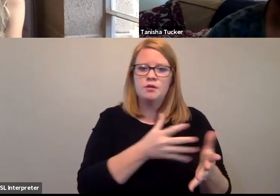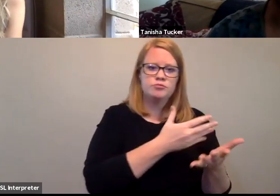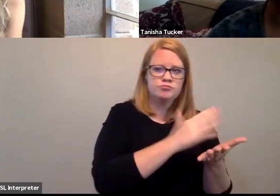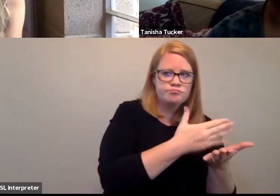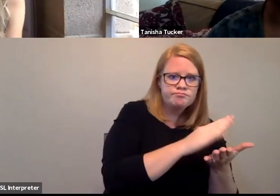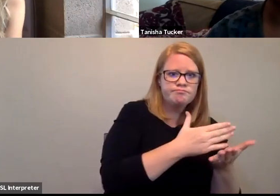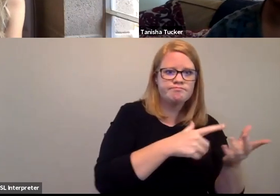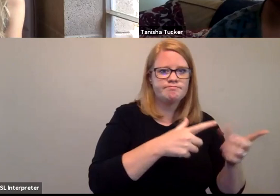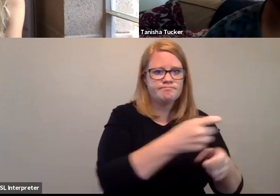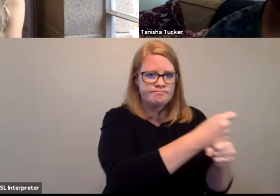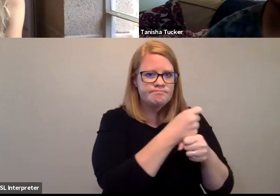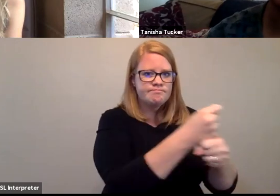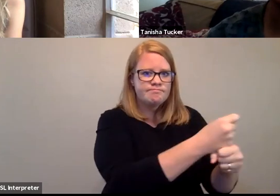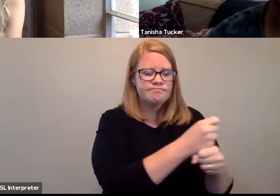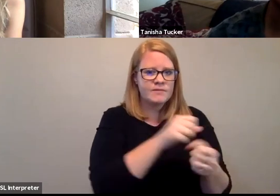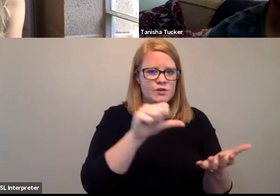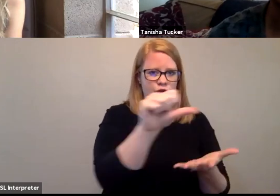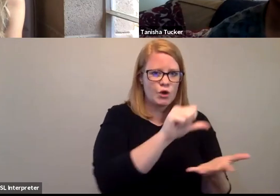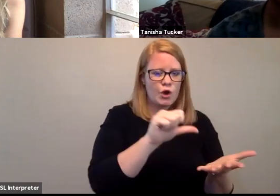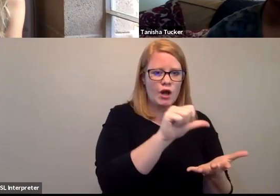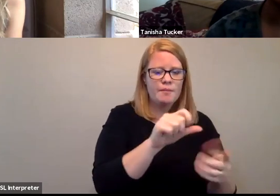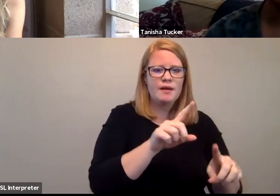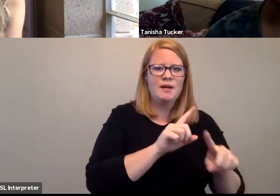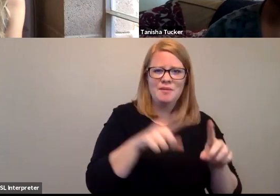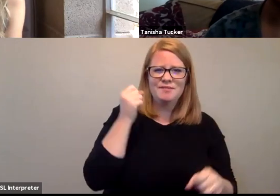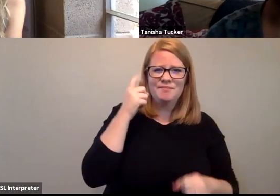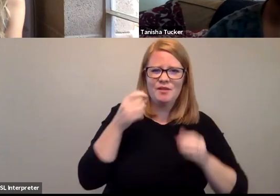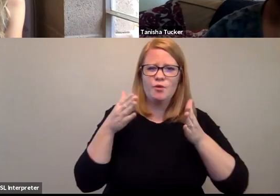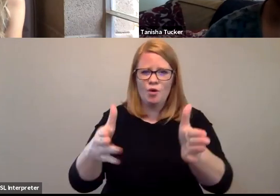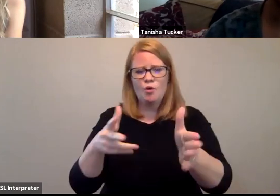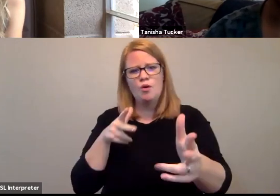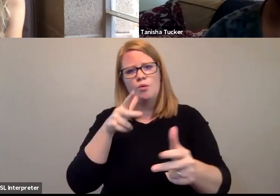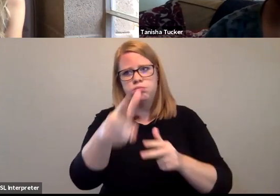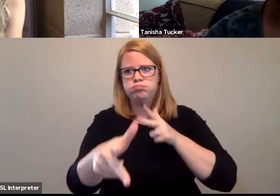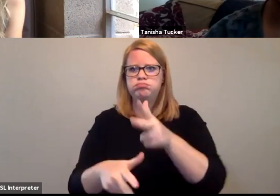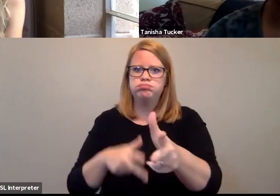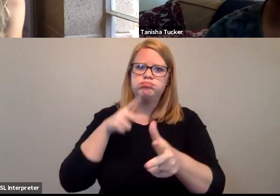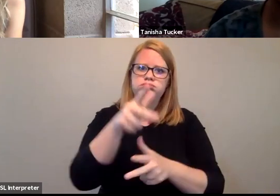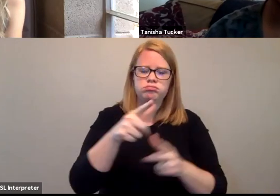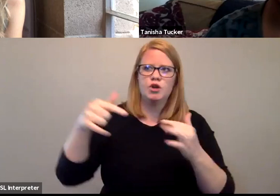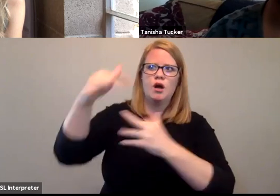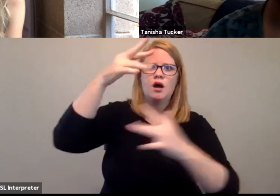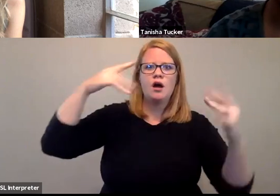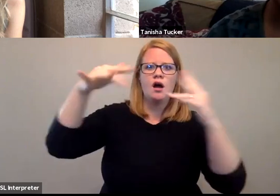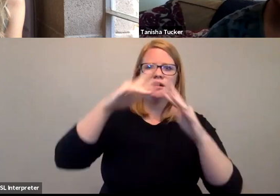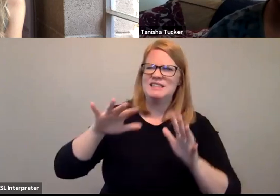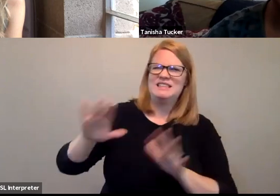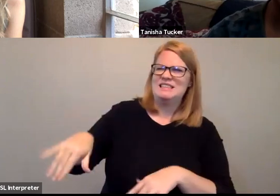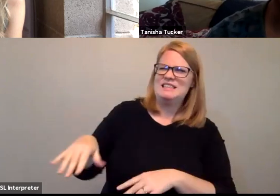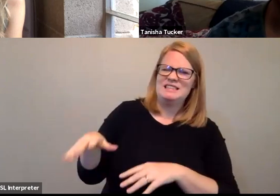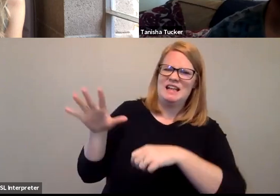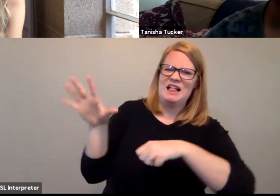into her syrup, so she kind of moved away from that area. And you know, when that area came to be